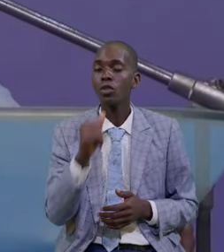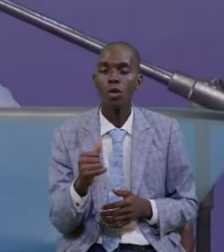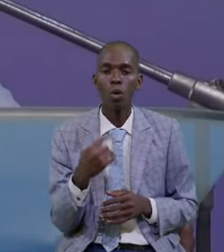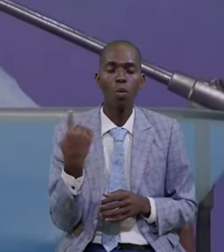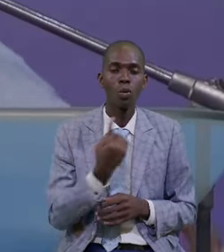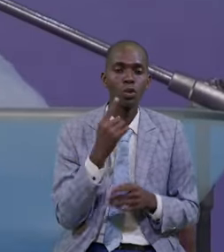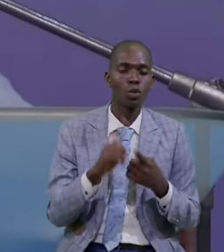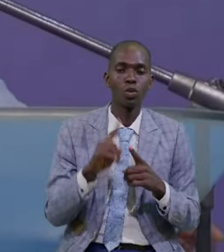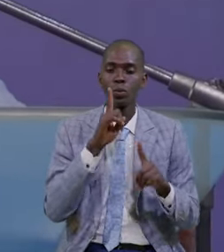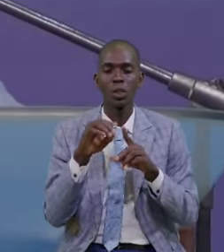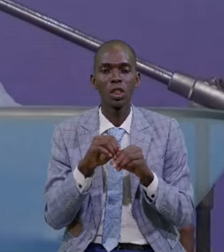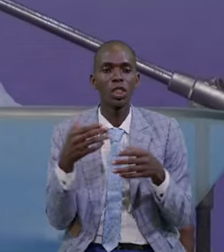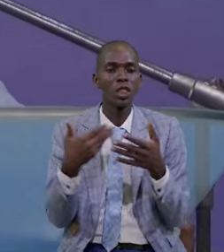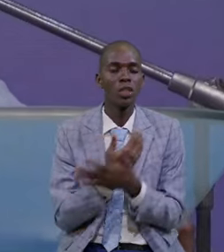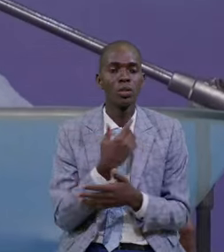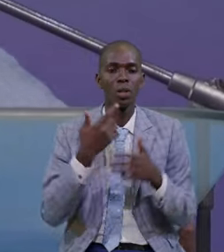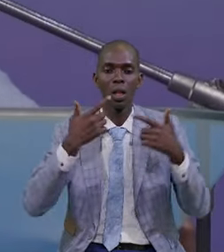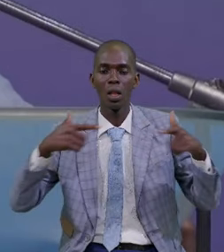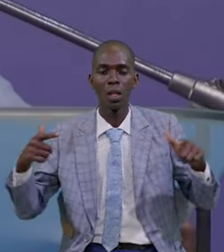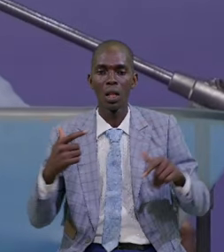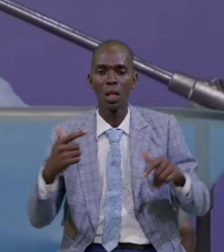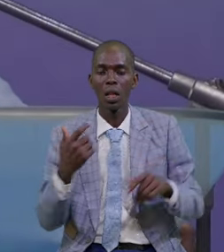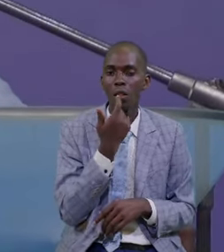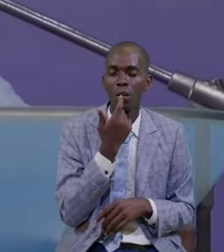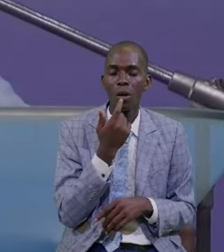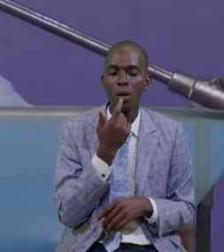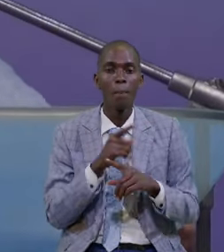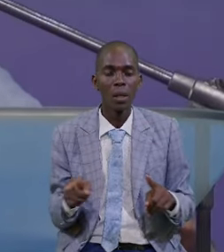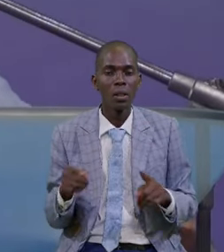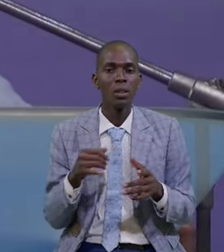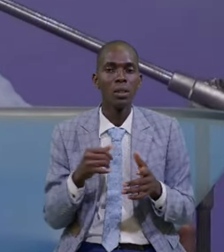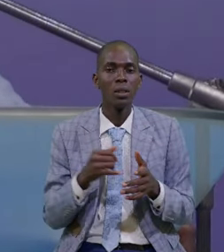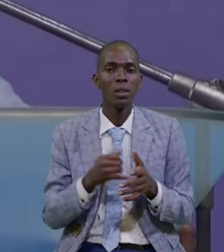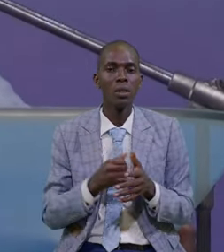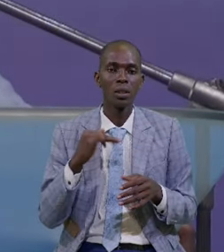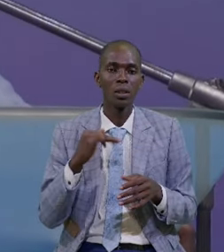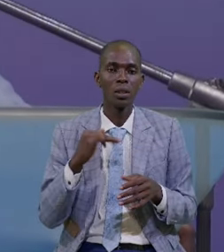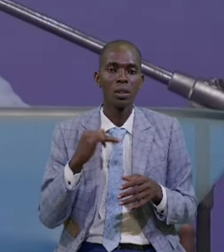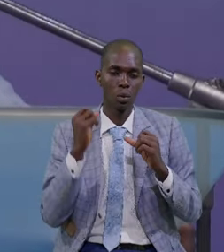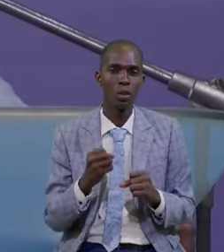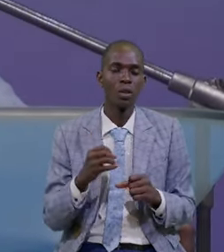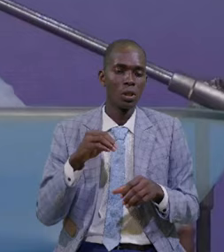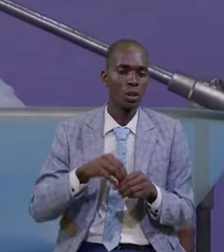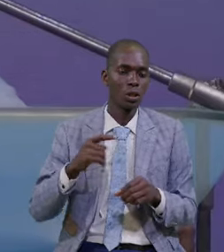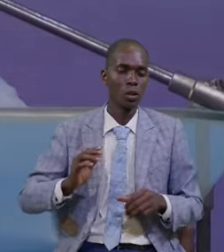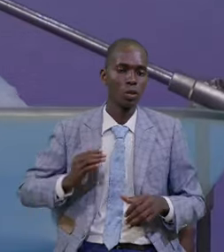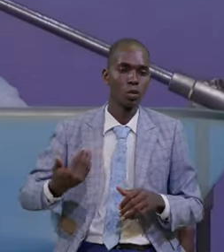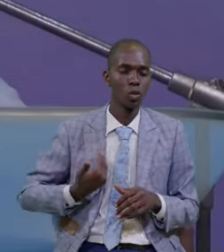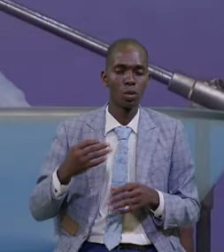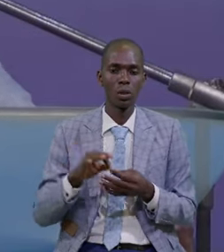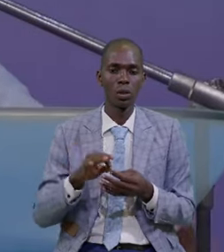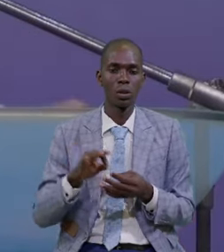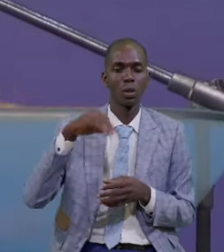tongues, the power in the soul, in the spirit, in the mind, is the